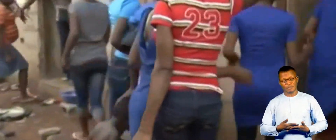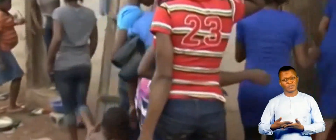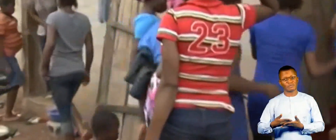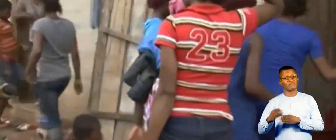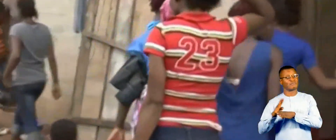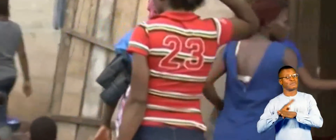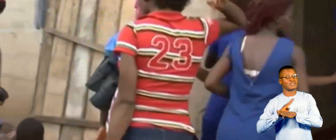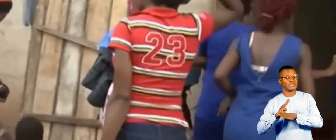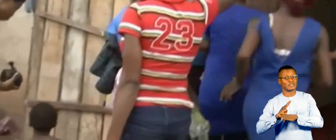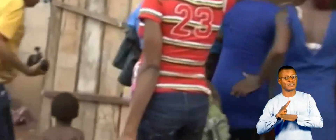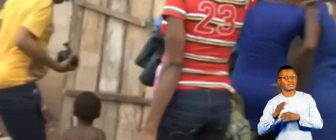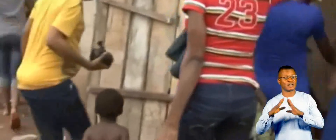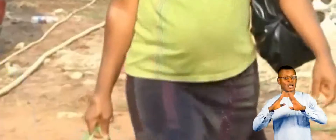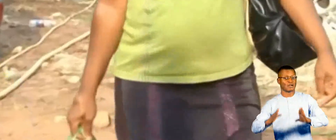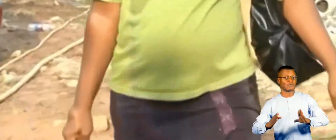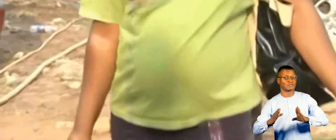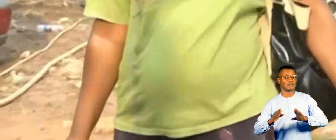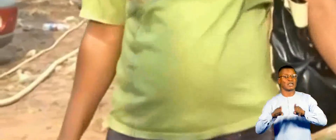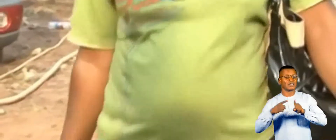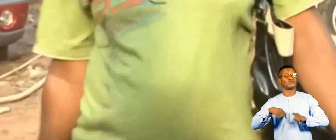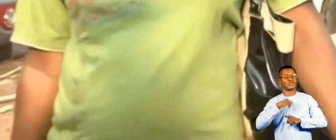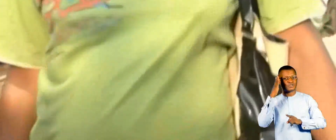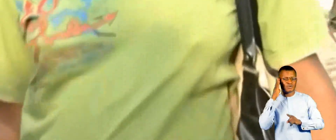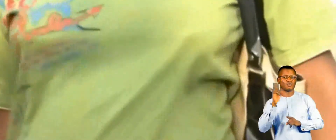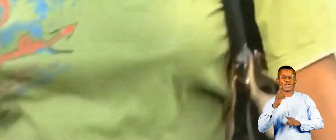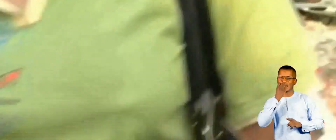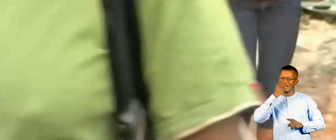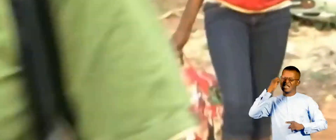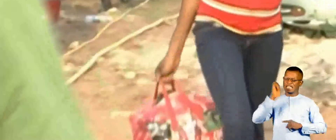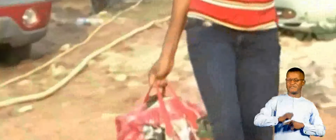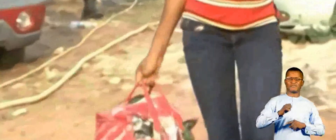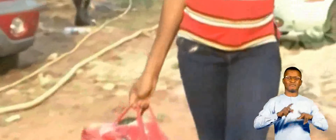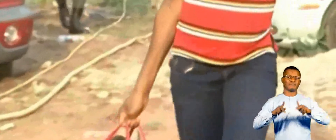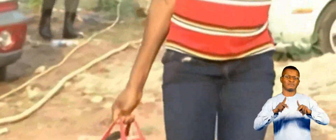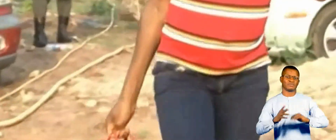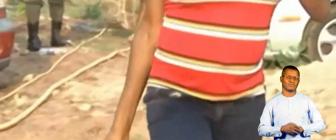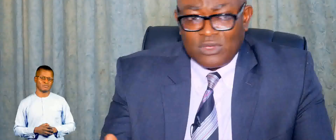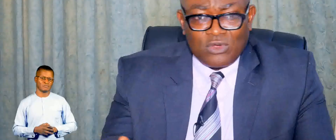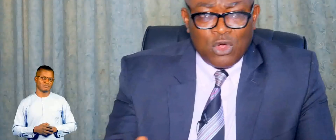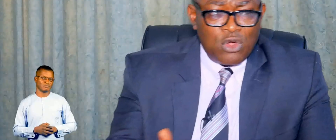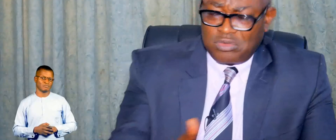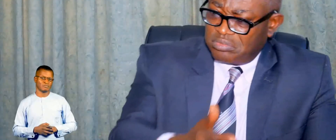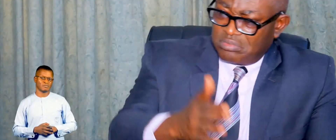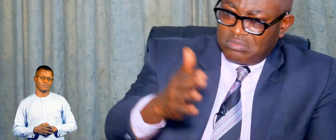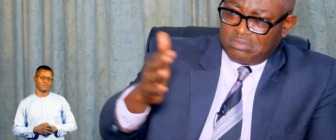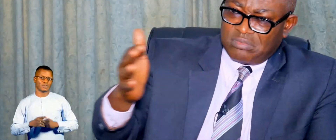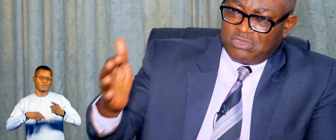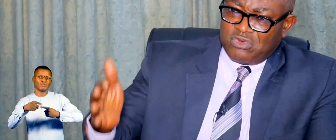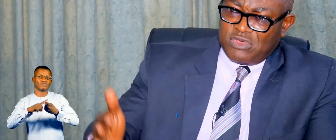baby factory, as we know, where evil-minded people go